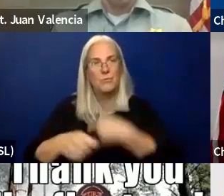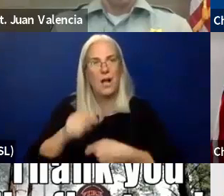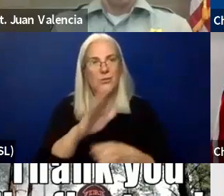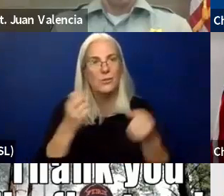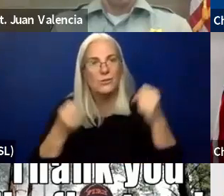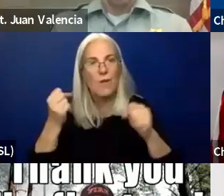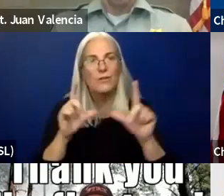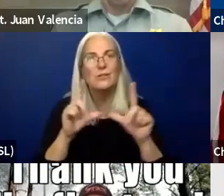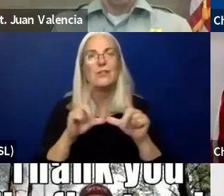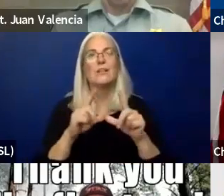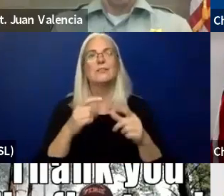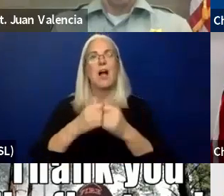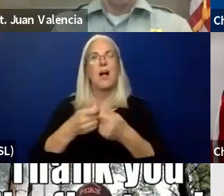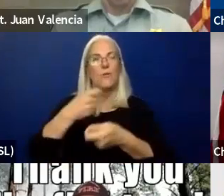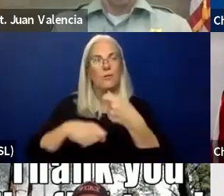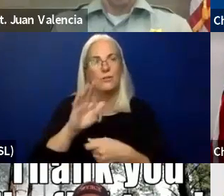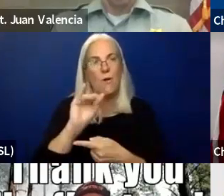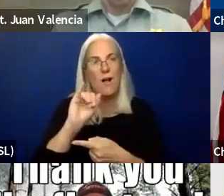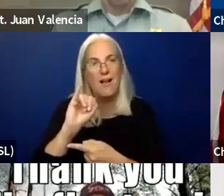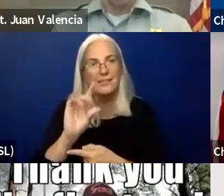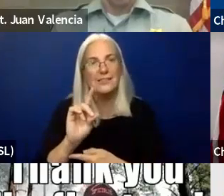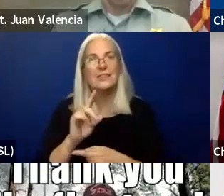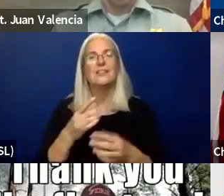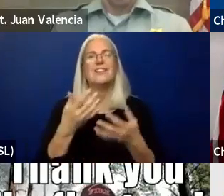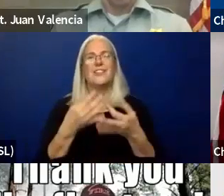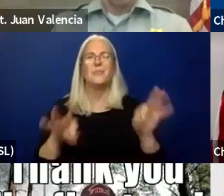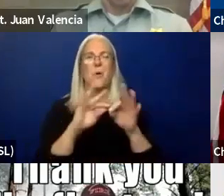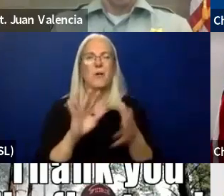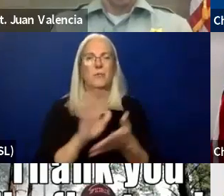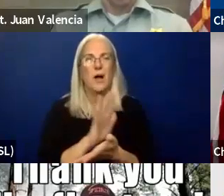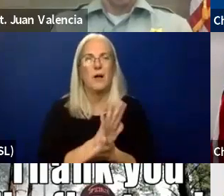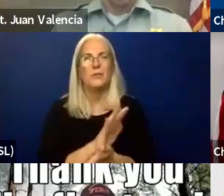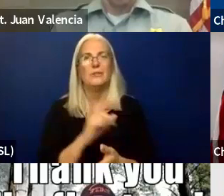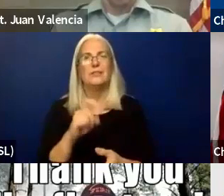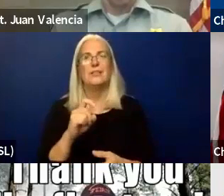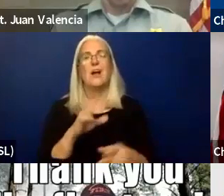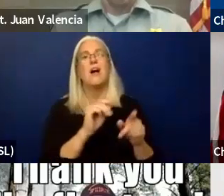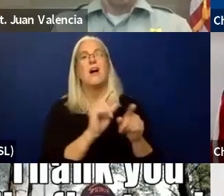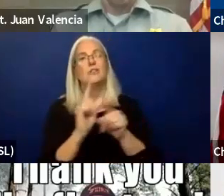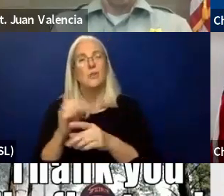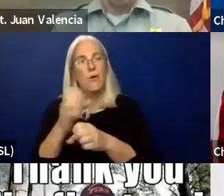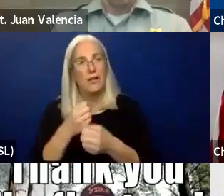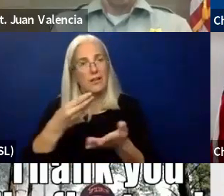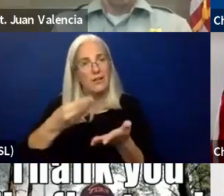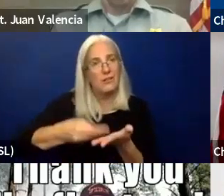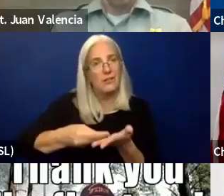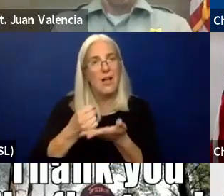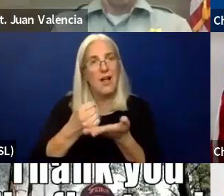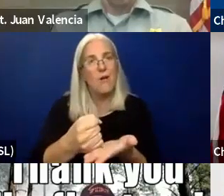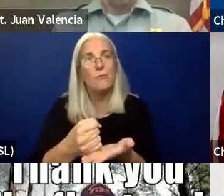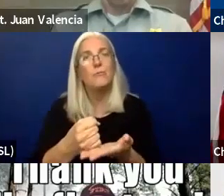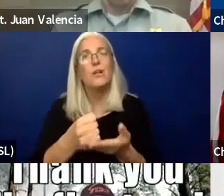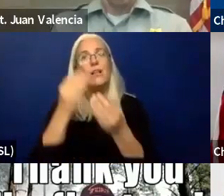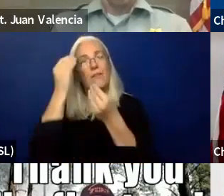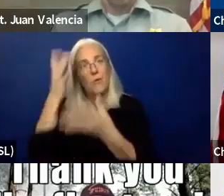cards, and vital records, accessing financial resources, rebuilding information. It's not too early